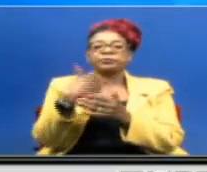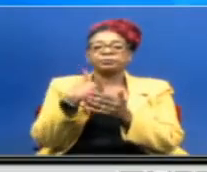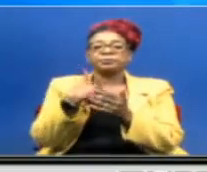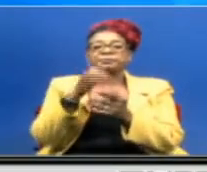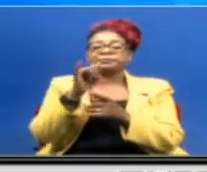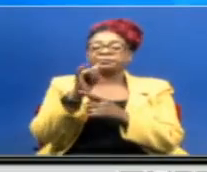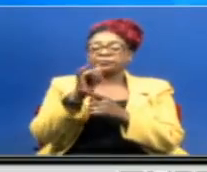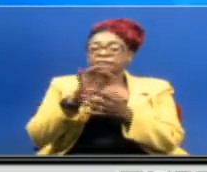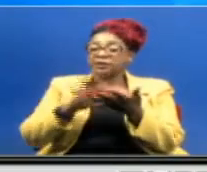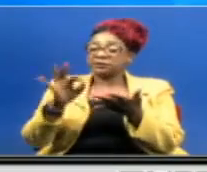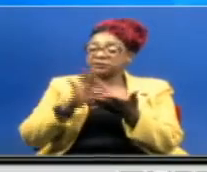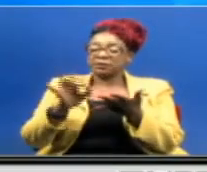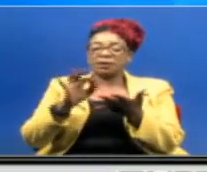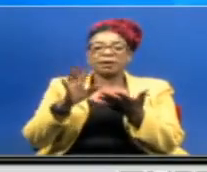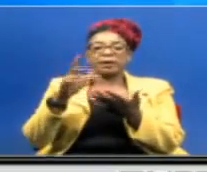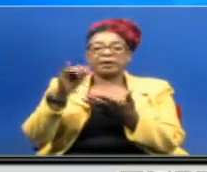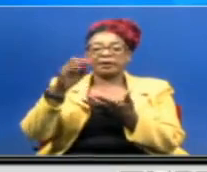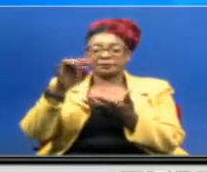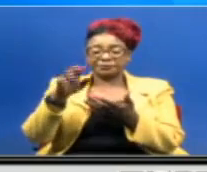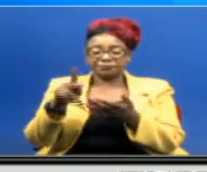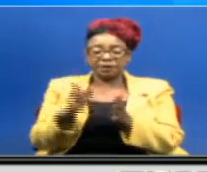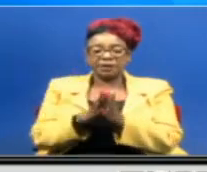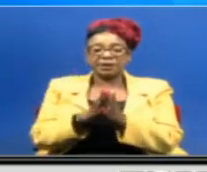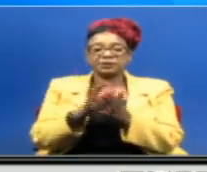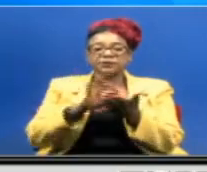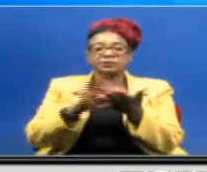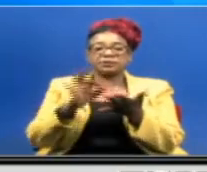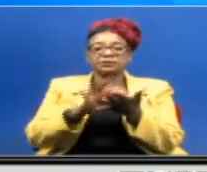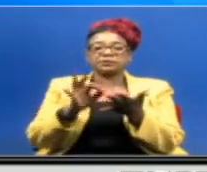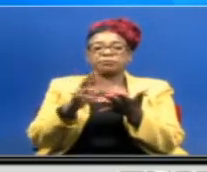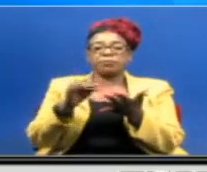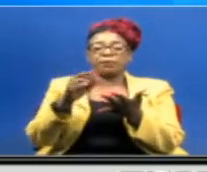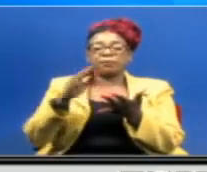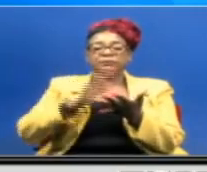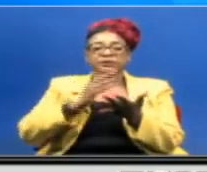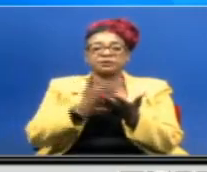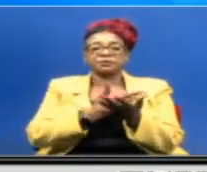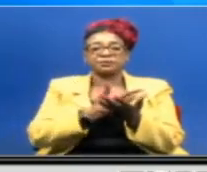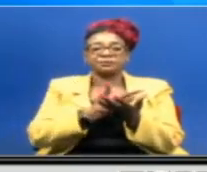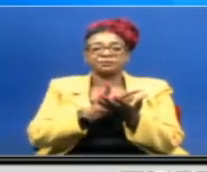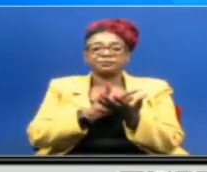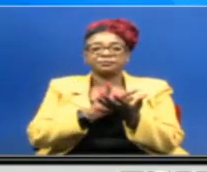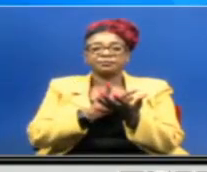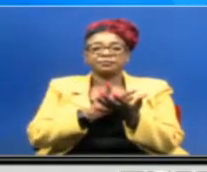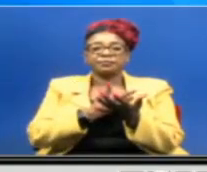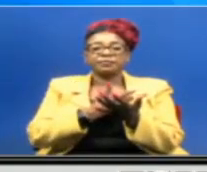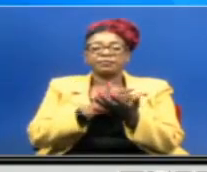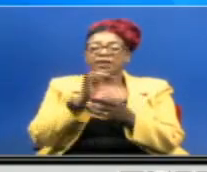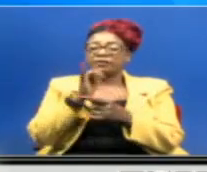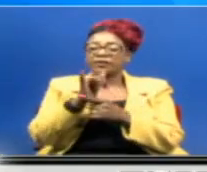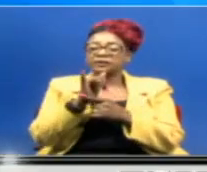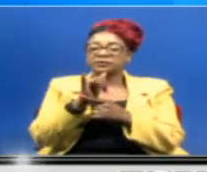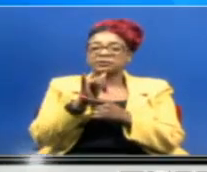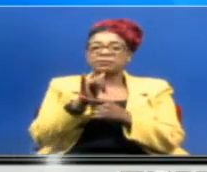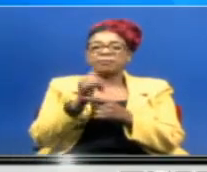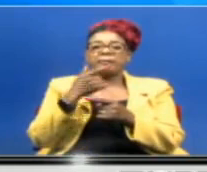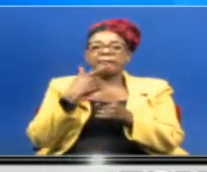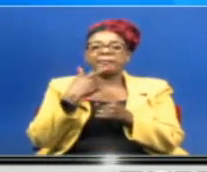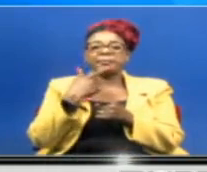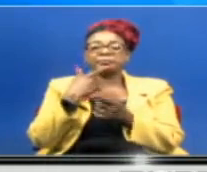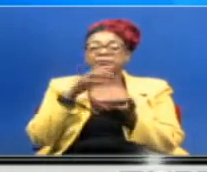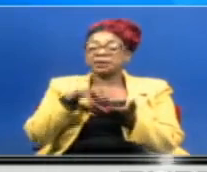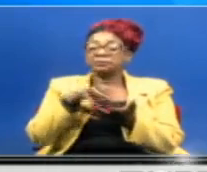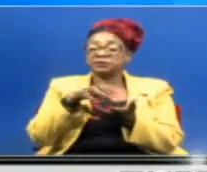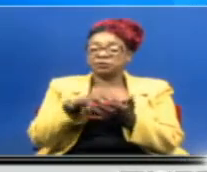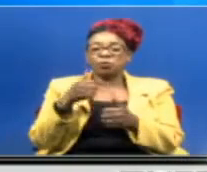Clerk of the Senate, and the Senate Powers and Privileges Committee. Now, the bulletin went ahead to discuss the circumstances under which